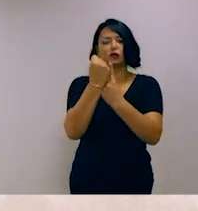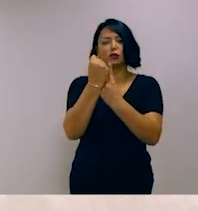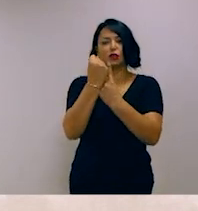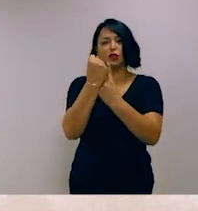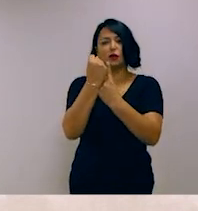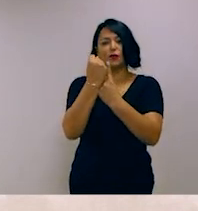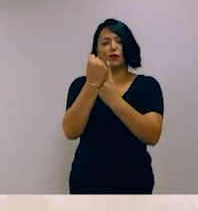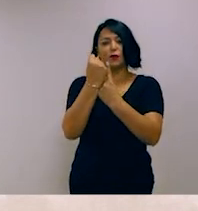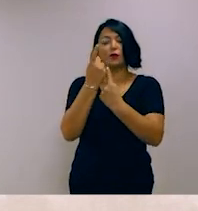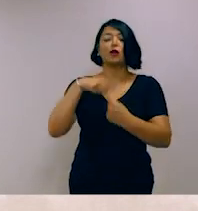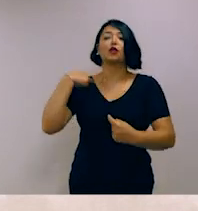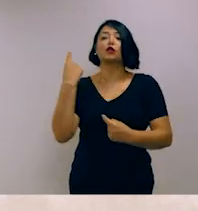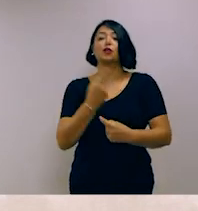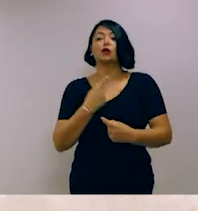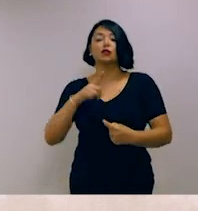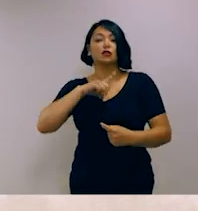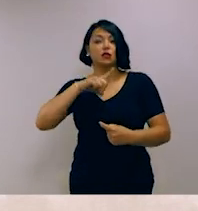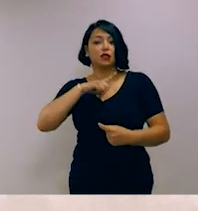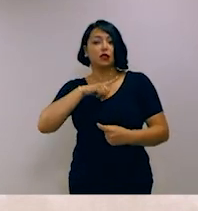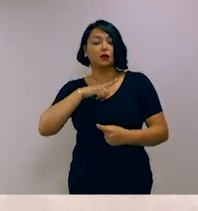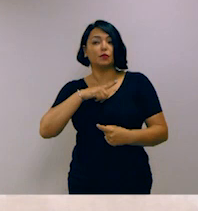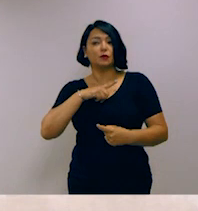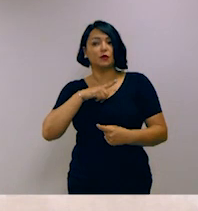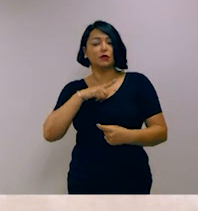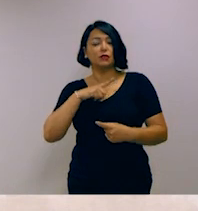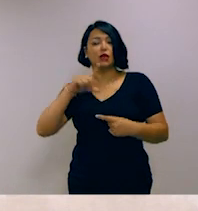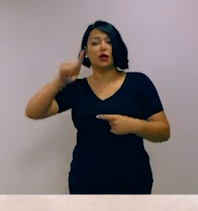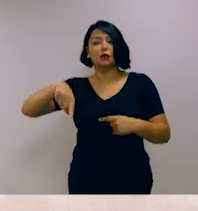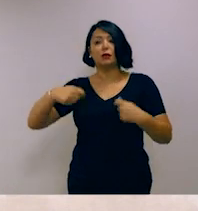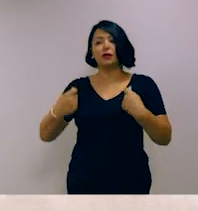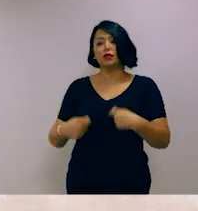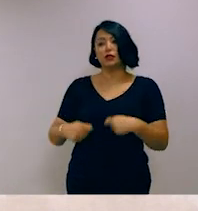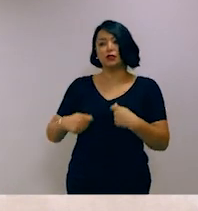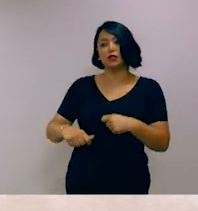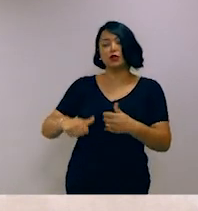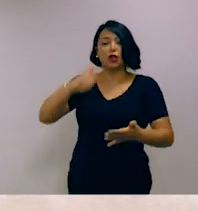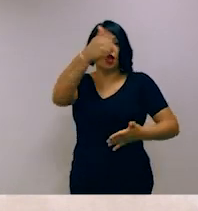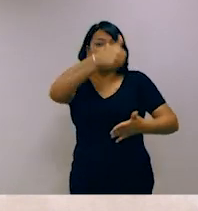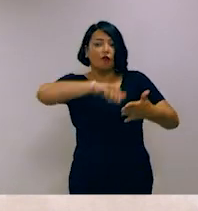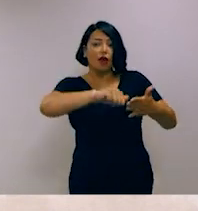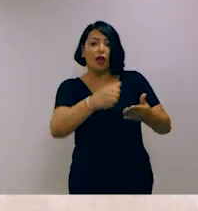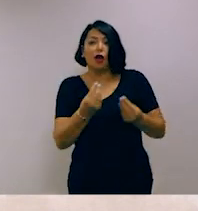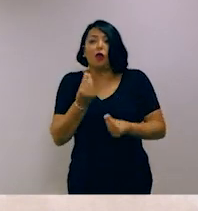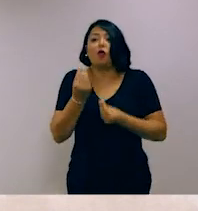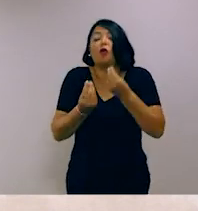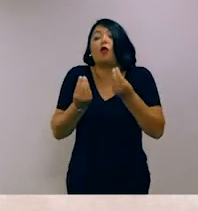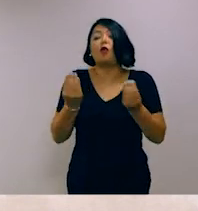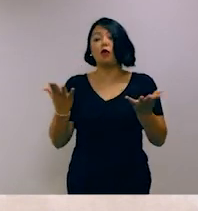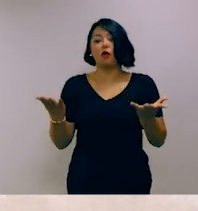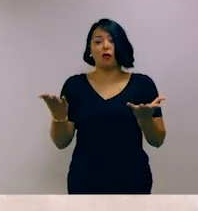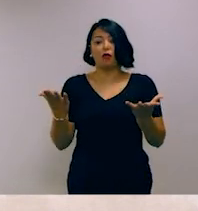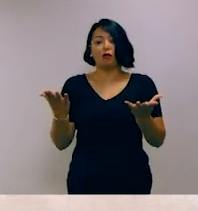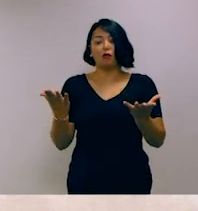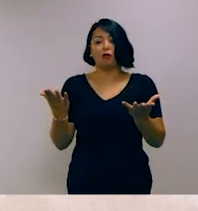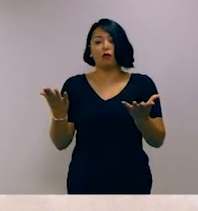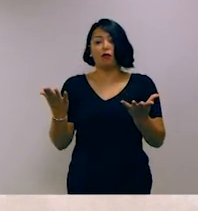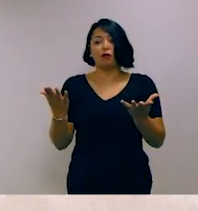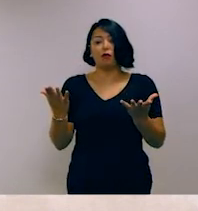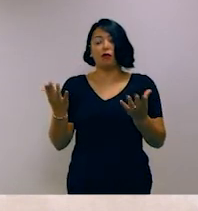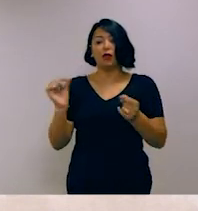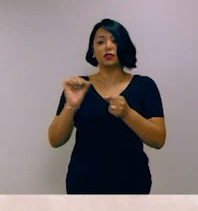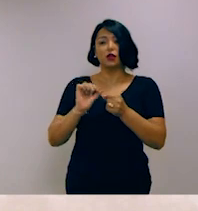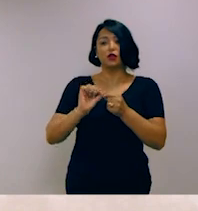we talk about reaching sectors of our society, we have the following problem. We have to